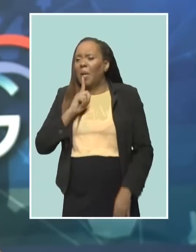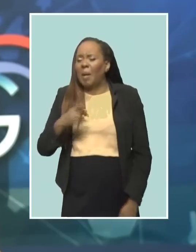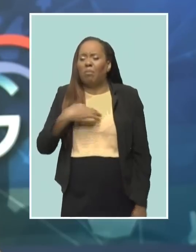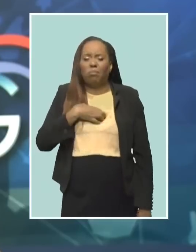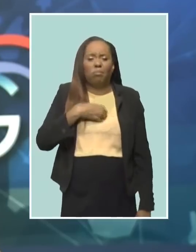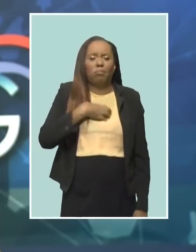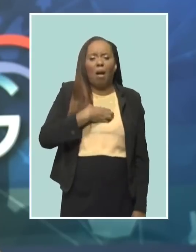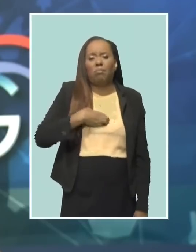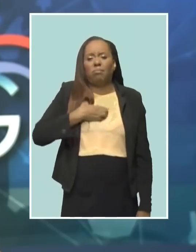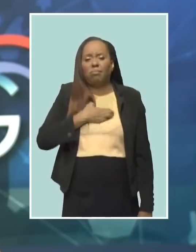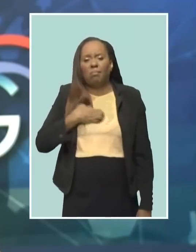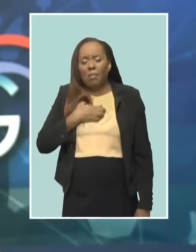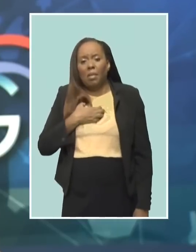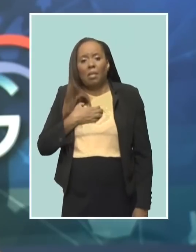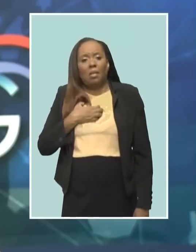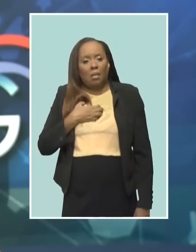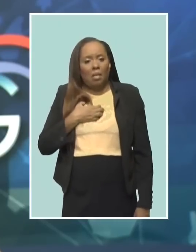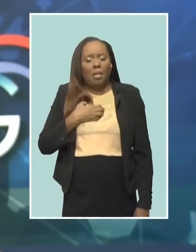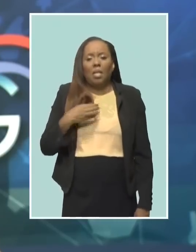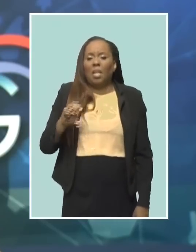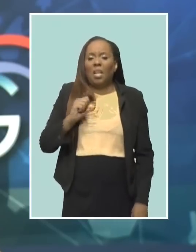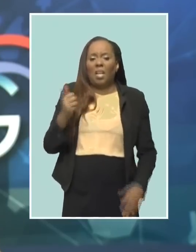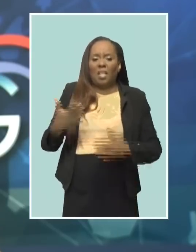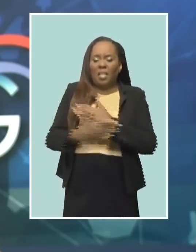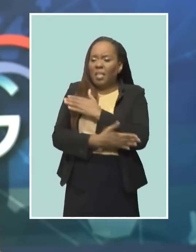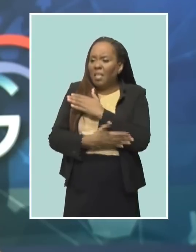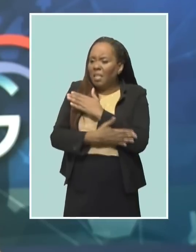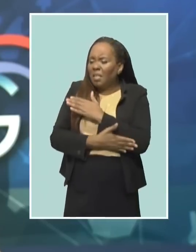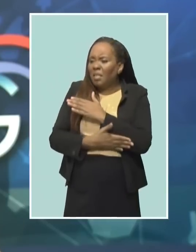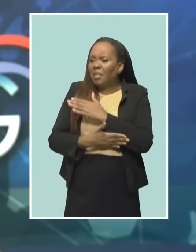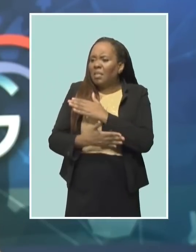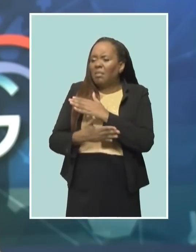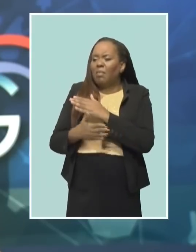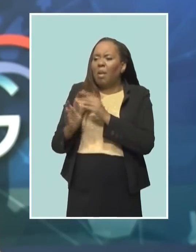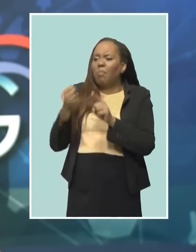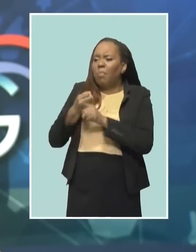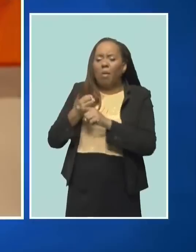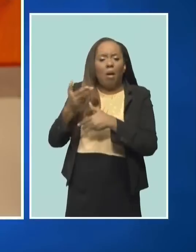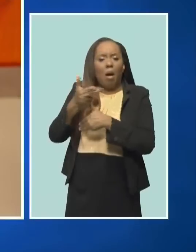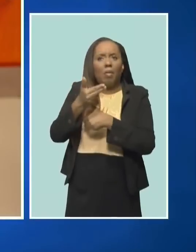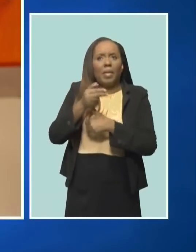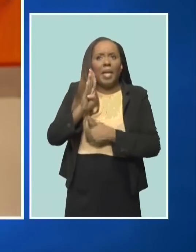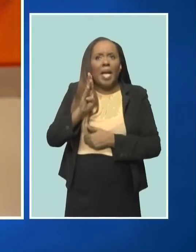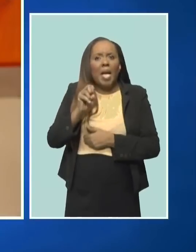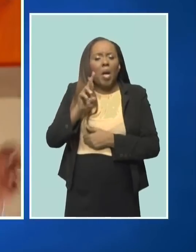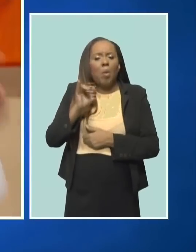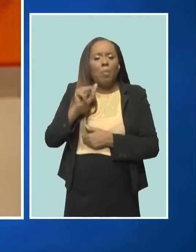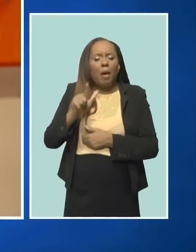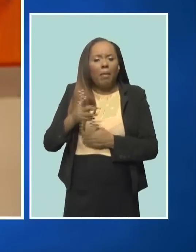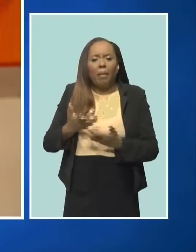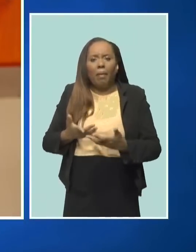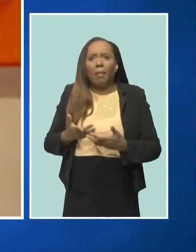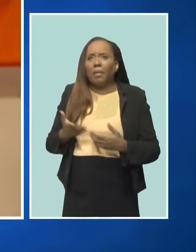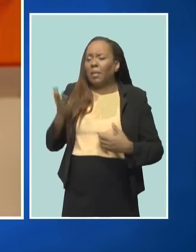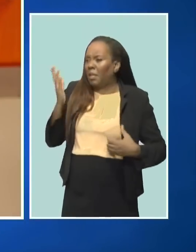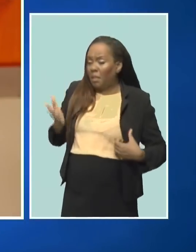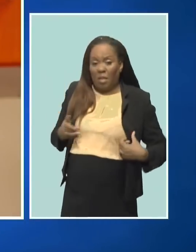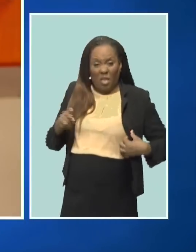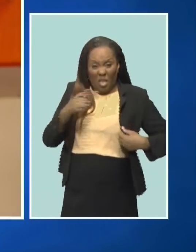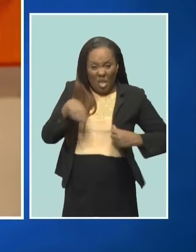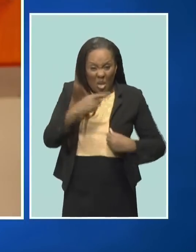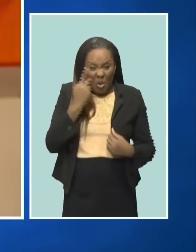Beryl to others in countries hardest hit as an example. Look at Carriacou. I don't know if you all saw those